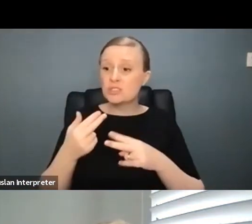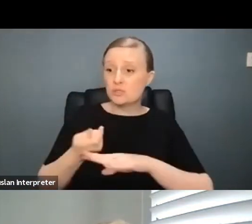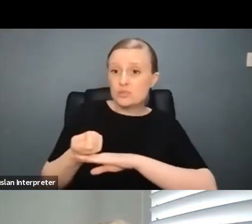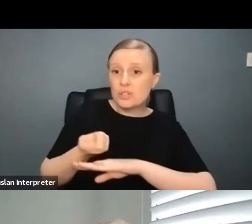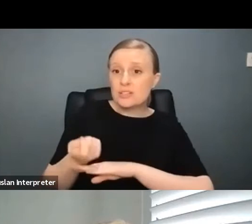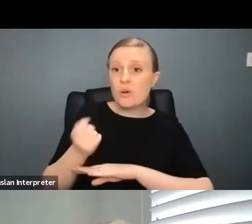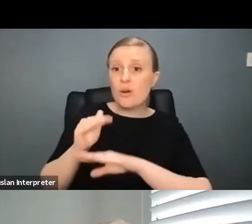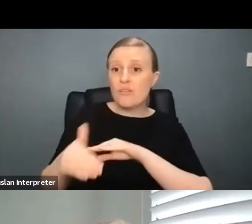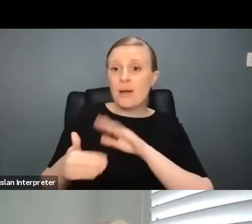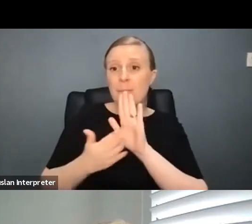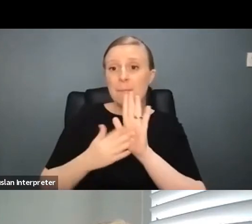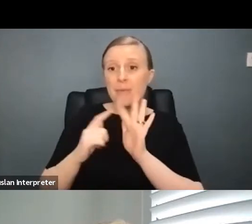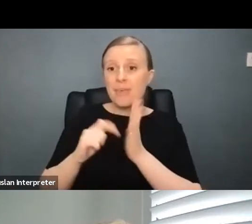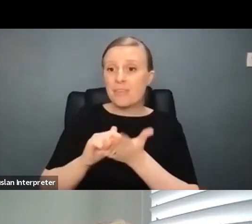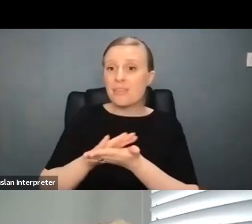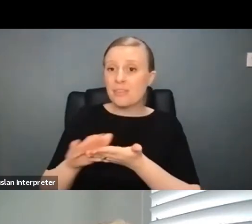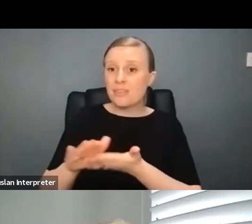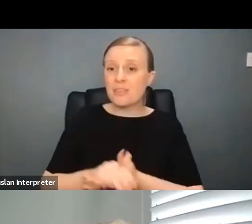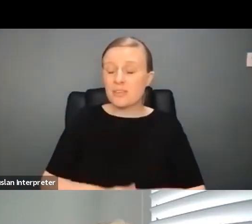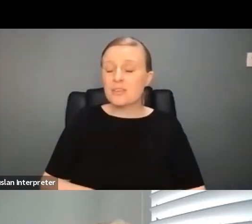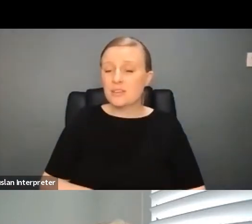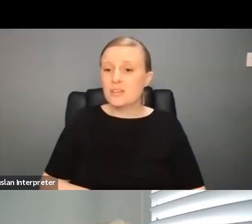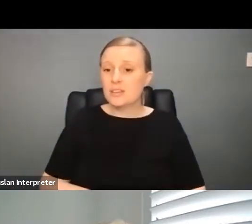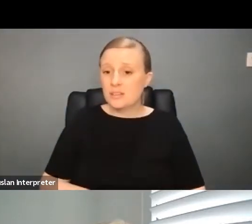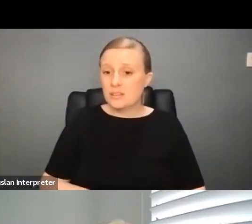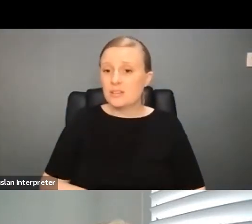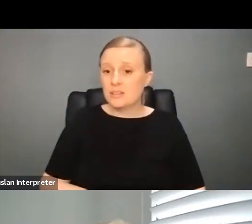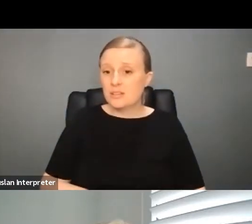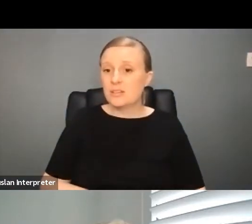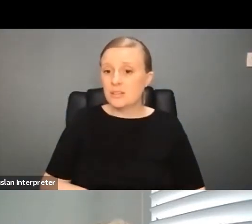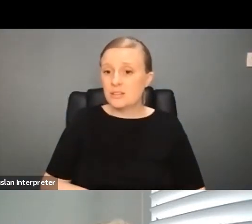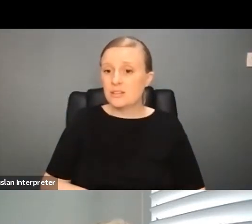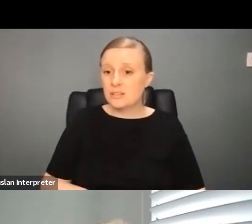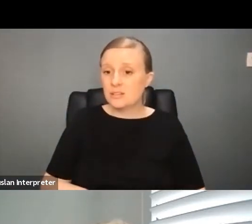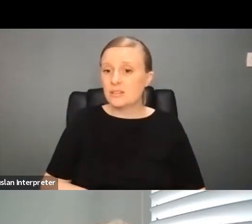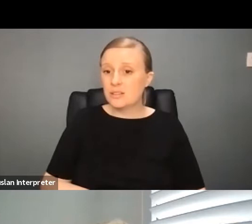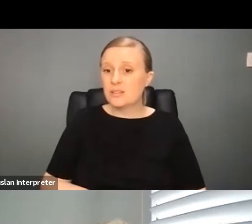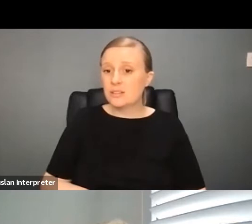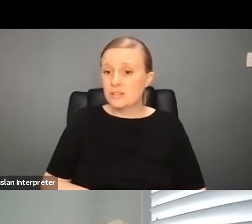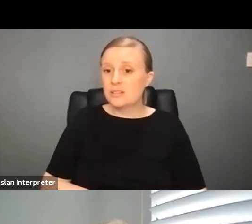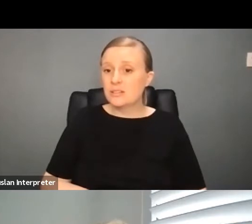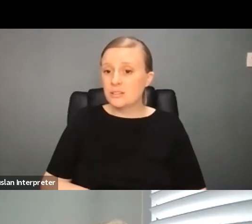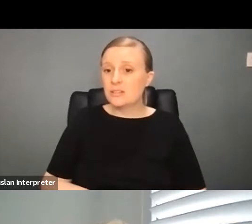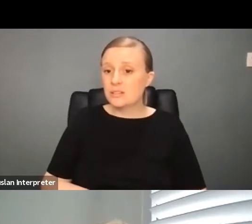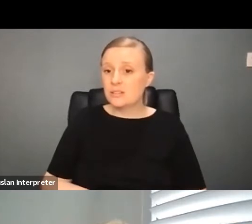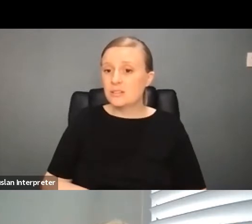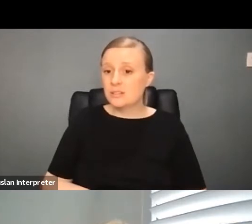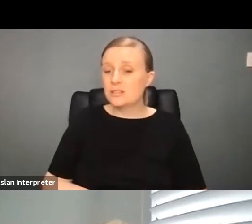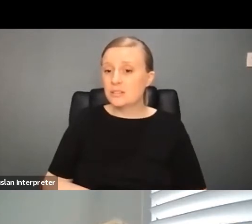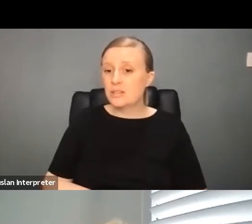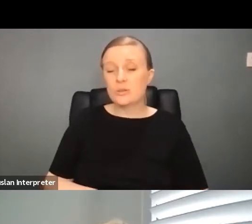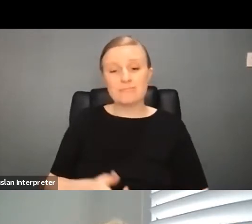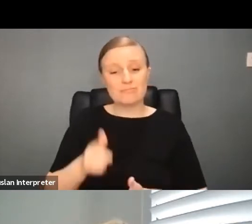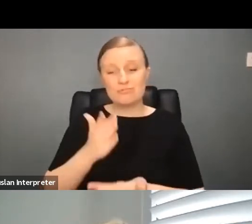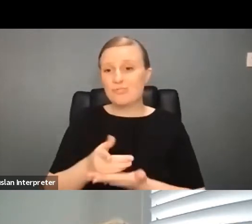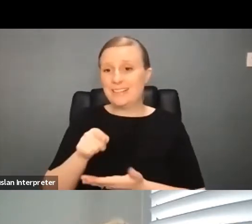this journey, it's been increasingly obvious that drug treatment responses to methamphetamines, this is an area